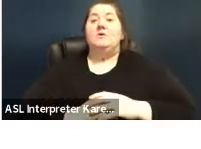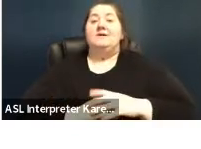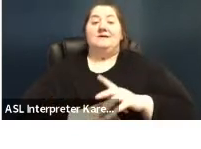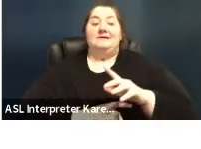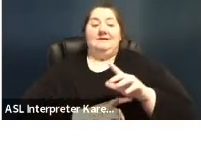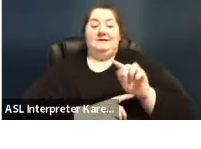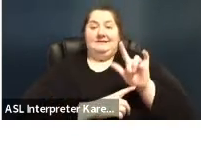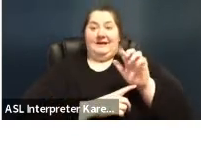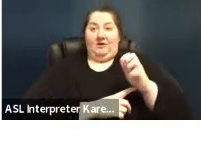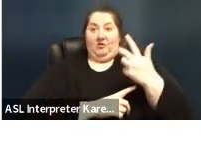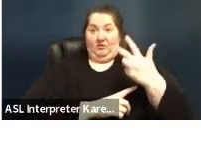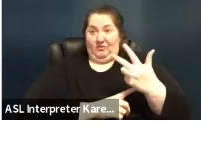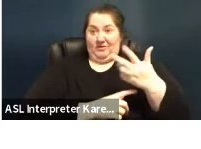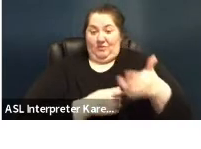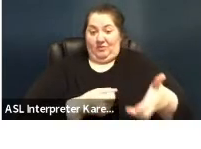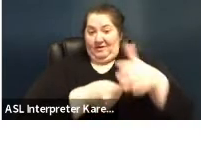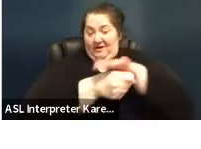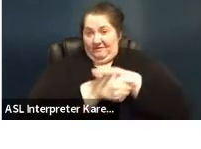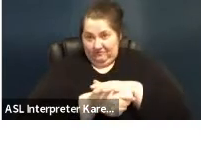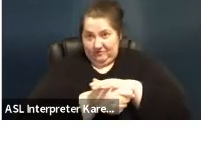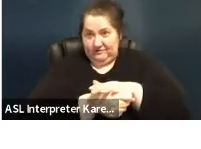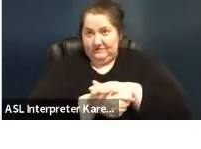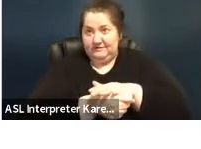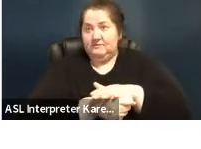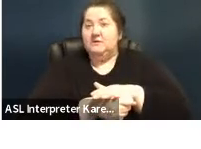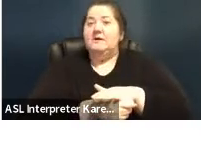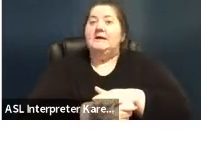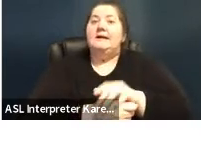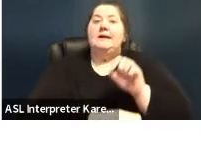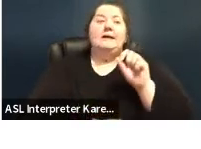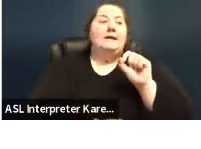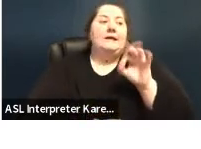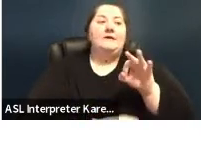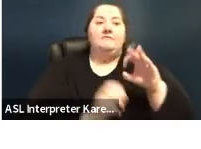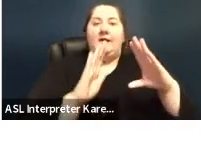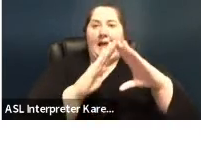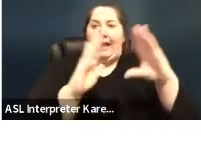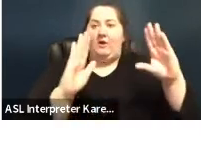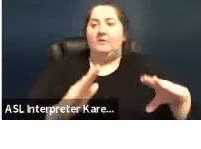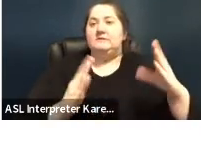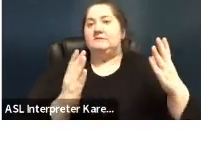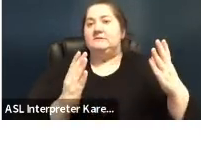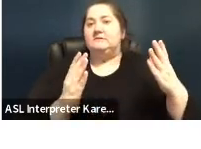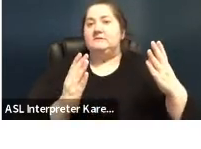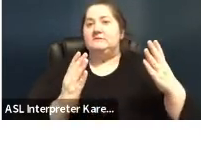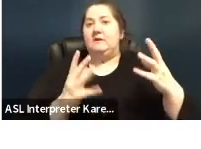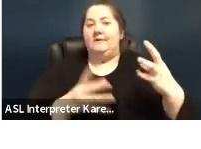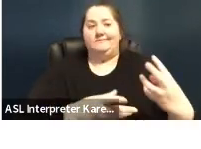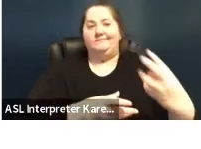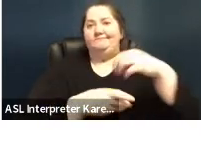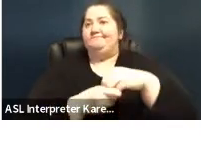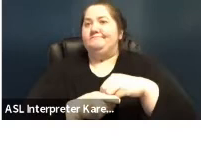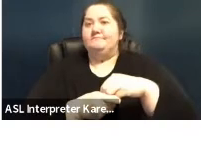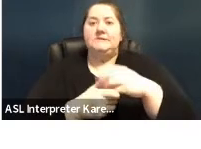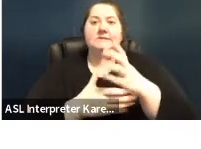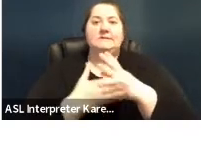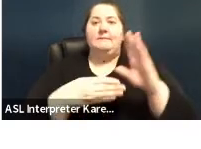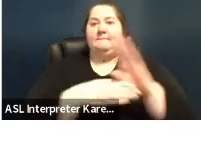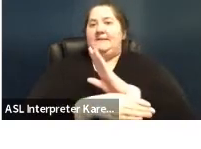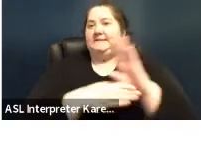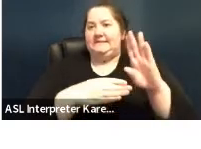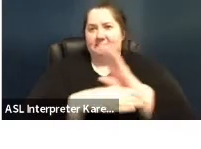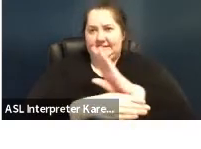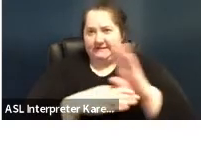III would really cover would be if the housing were a part of some sort of business that